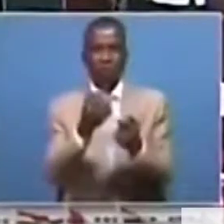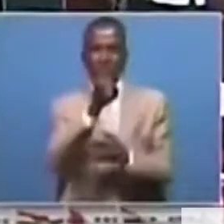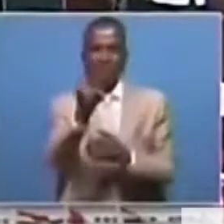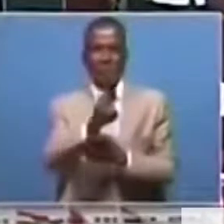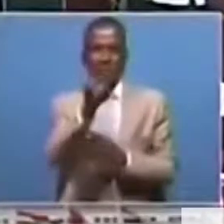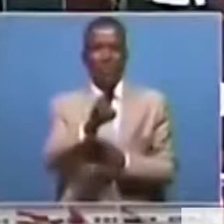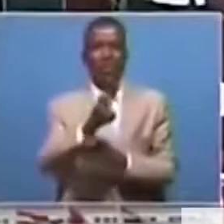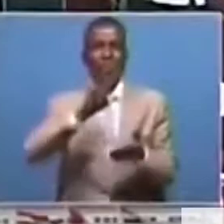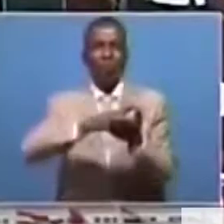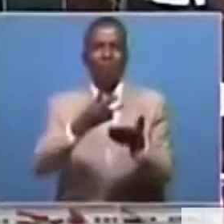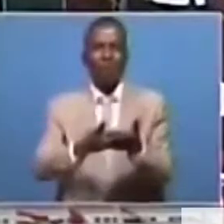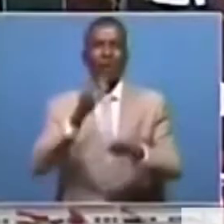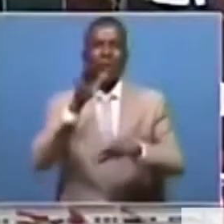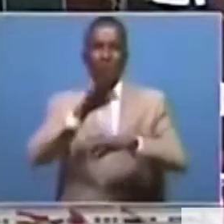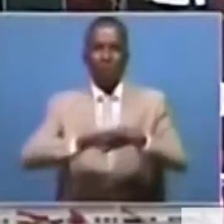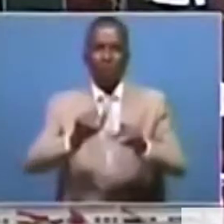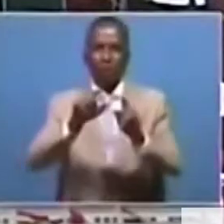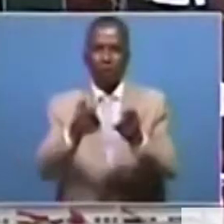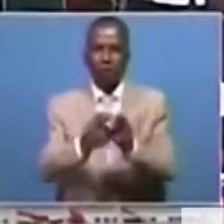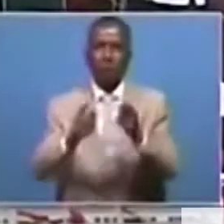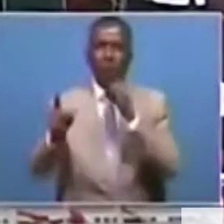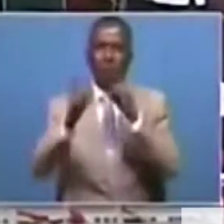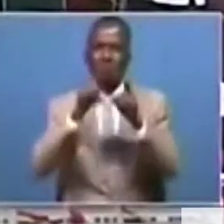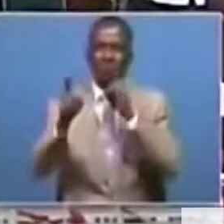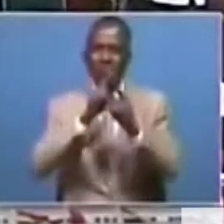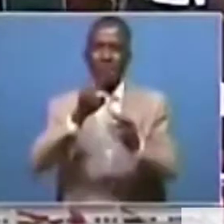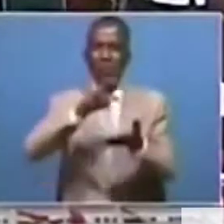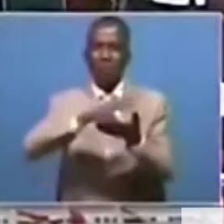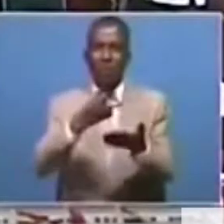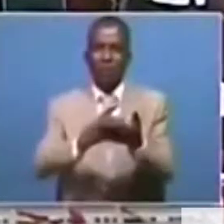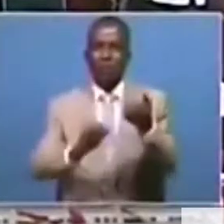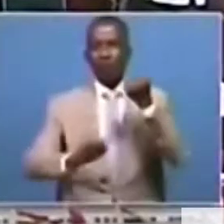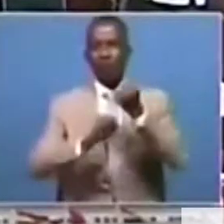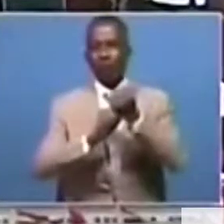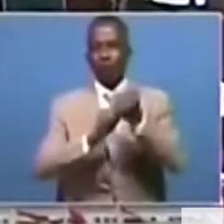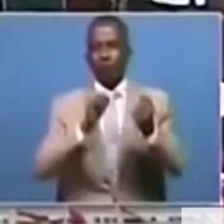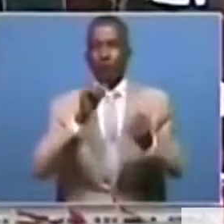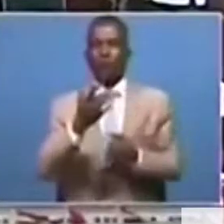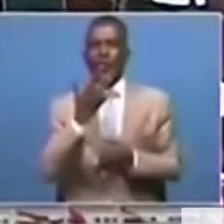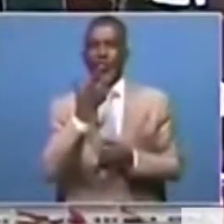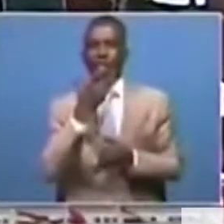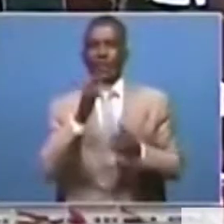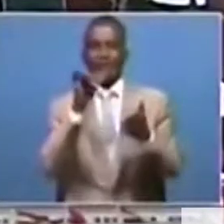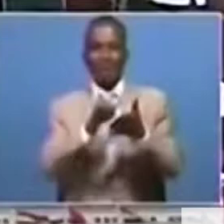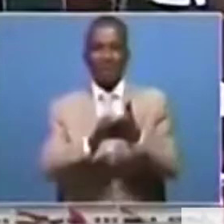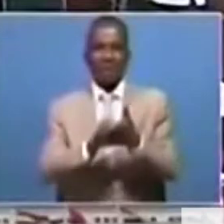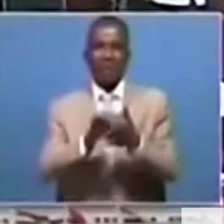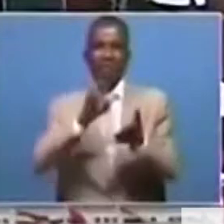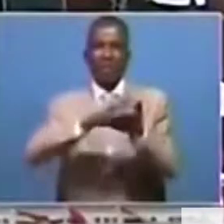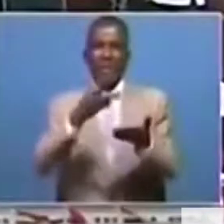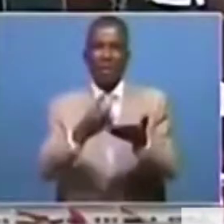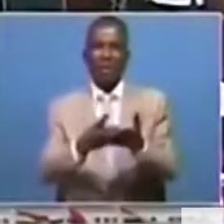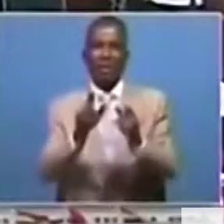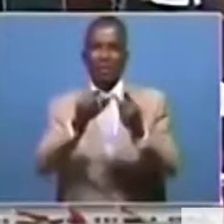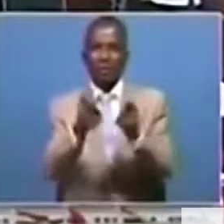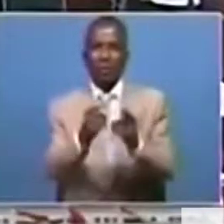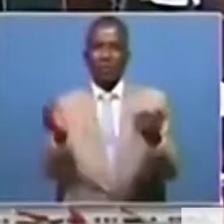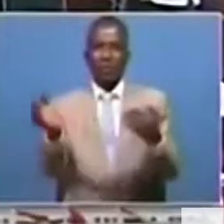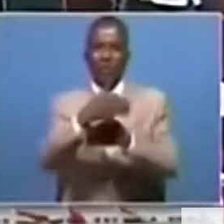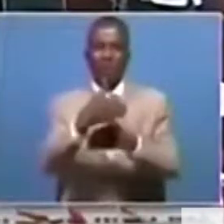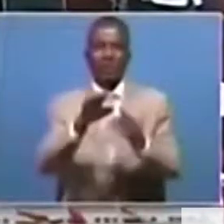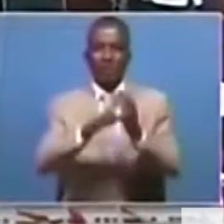therefore a witness who has been called by a party to testify in support of his or her case and who, whilst in the witness box under examination in